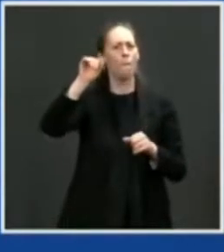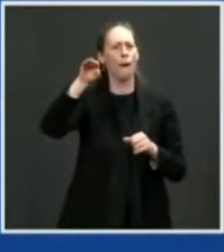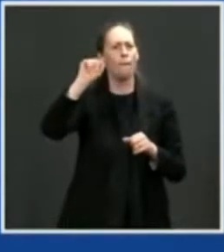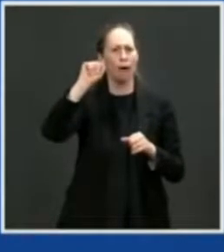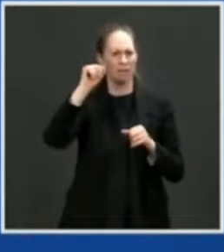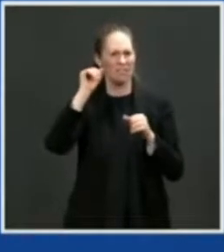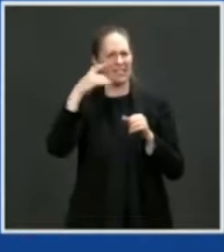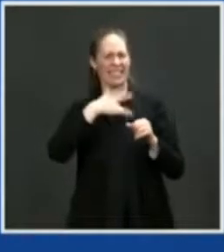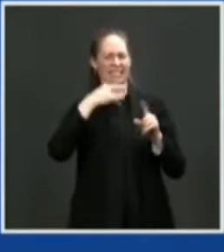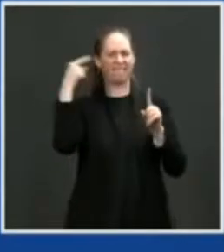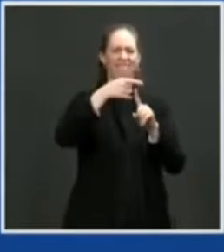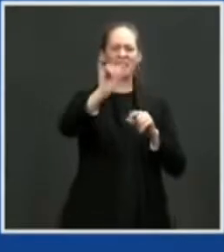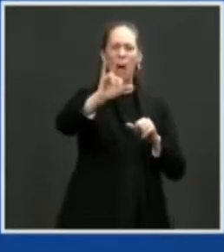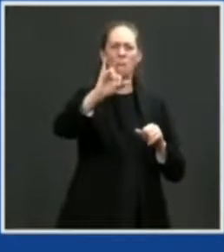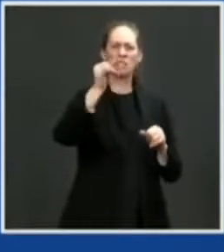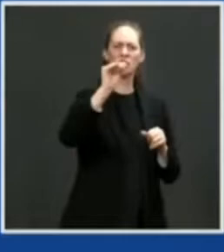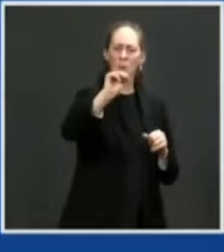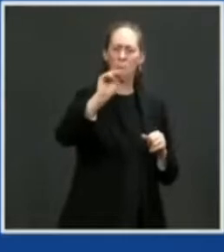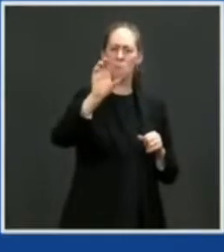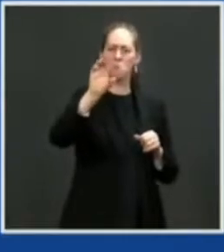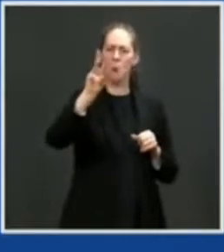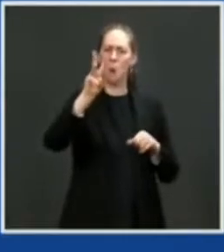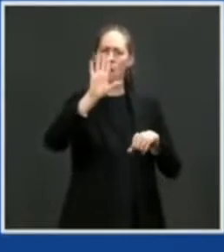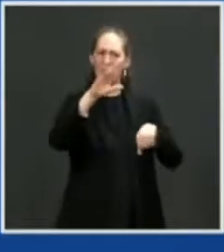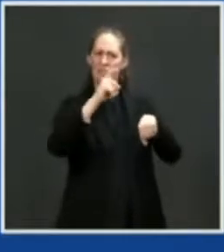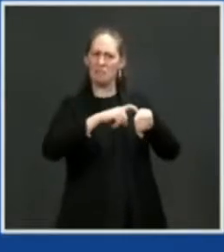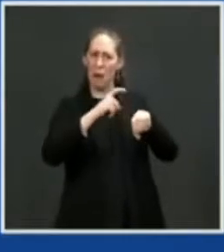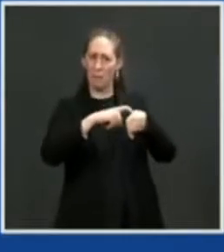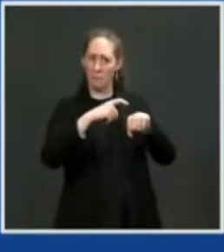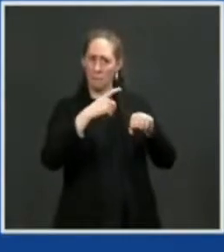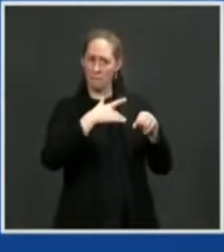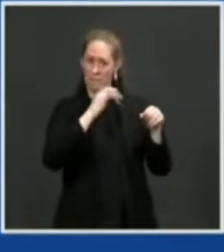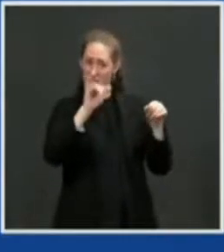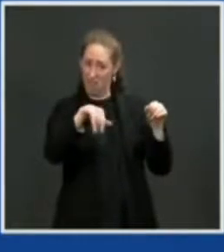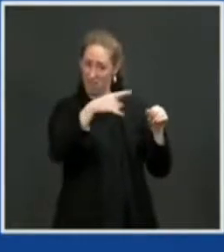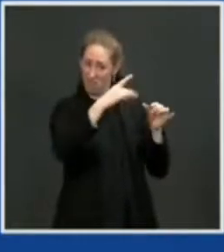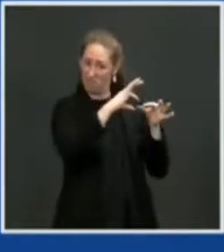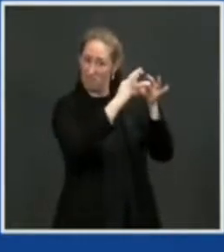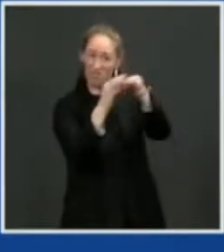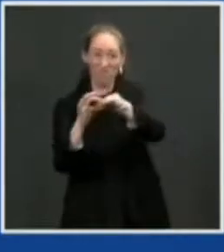not abolish it if it's a relic of the Jim Crow era?